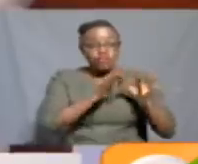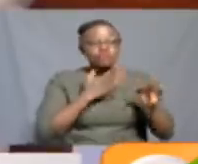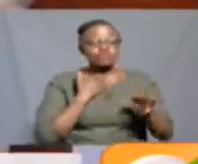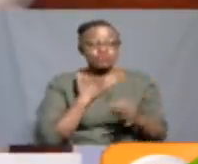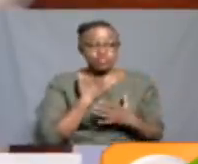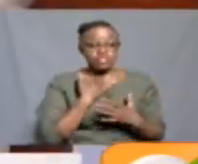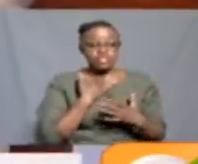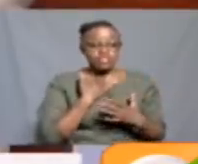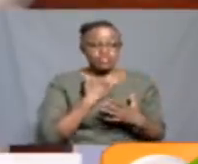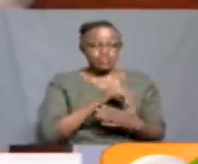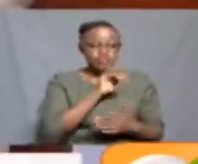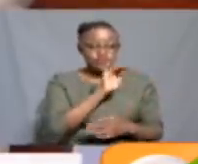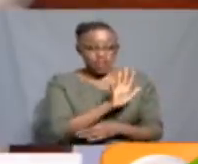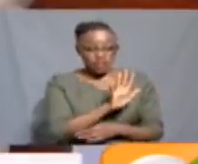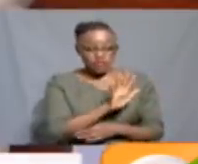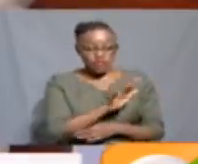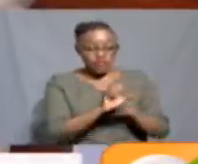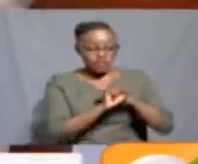that